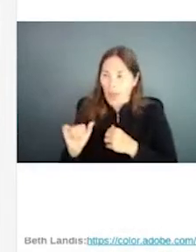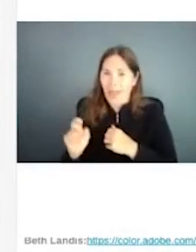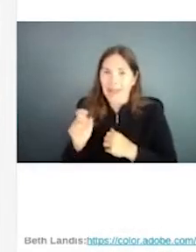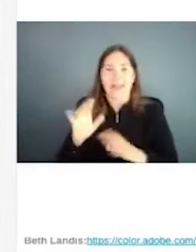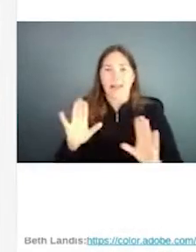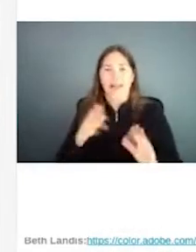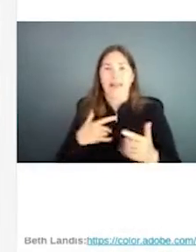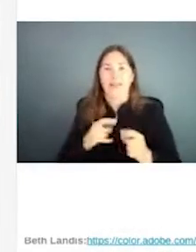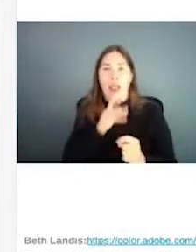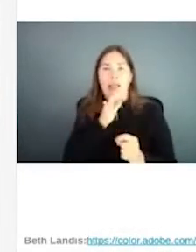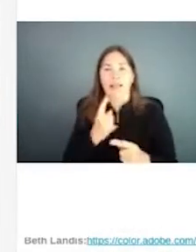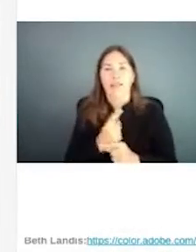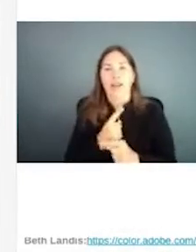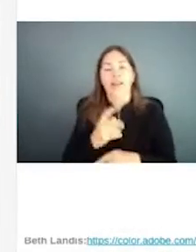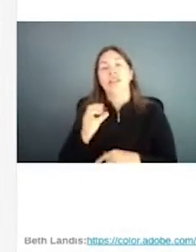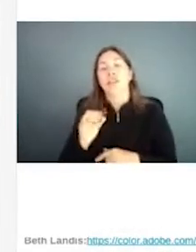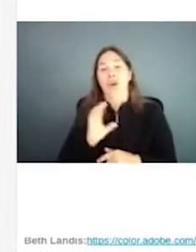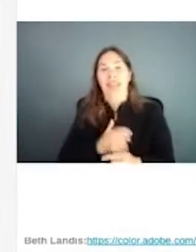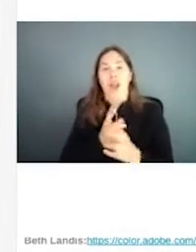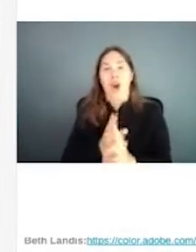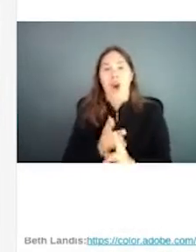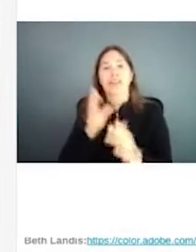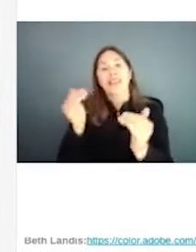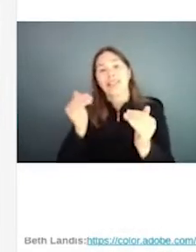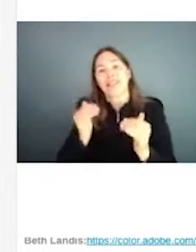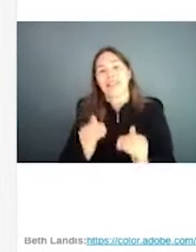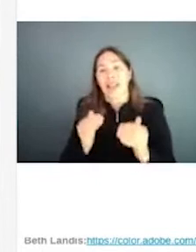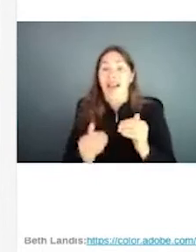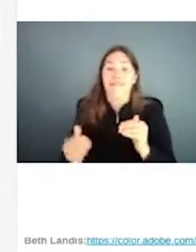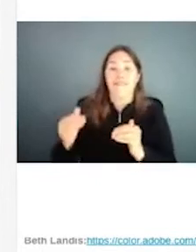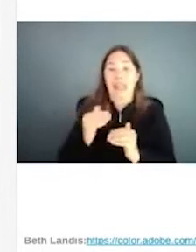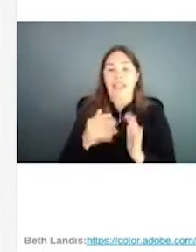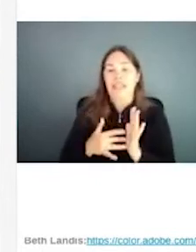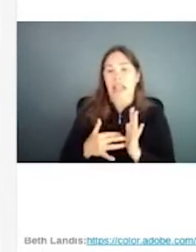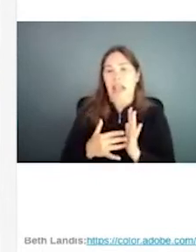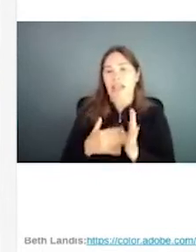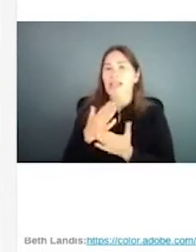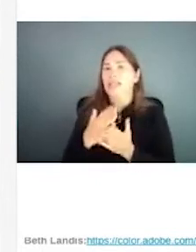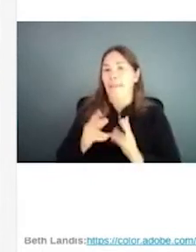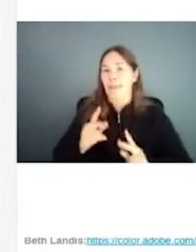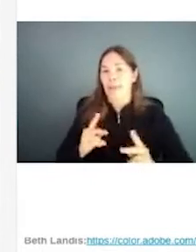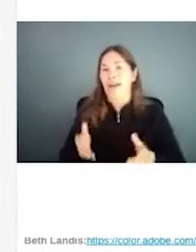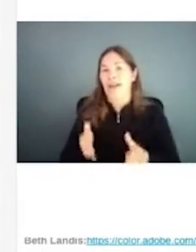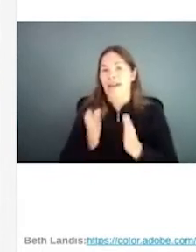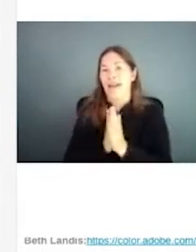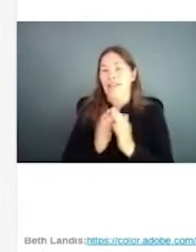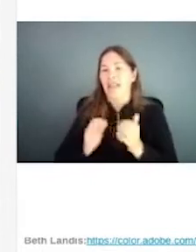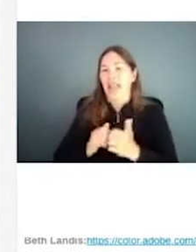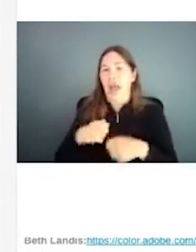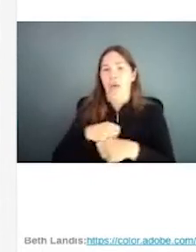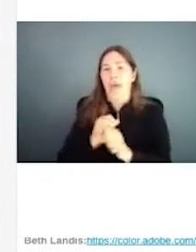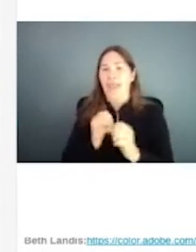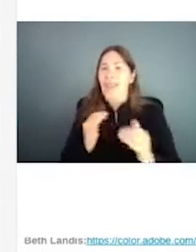as our honors. And then under advanced studies, some people have asked, how do we make advanced